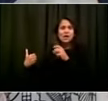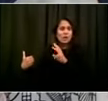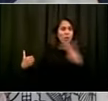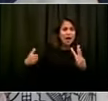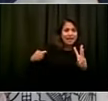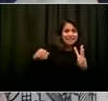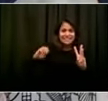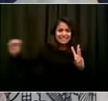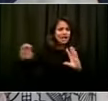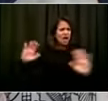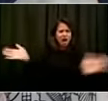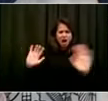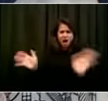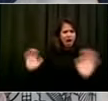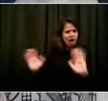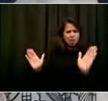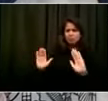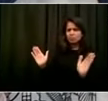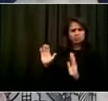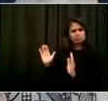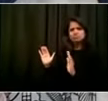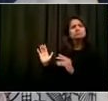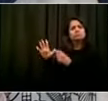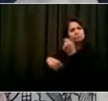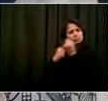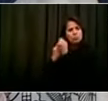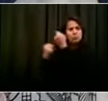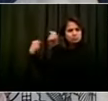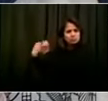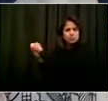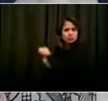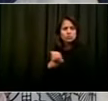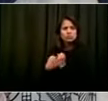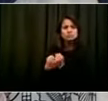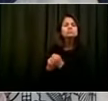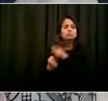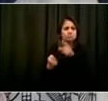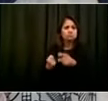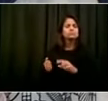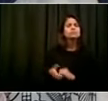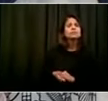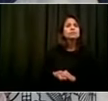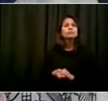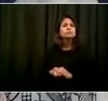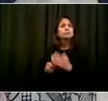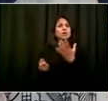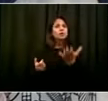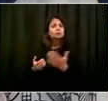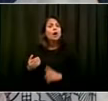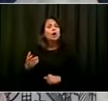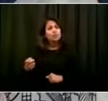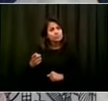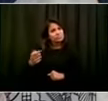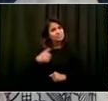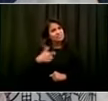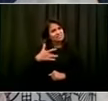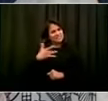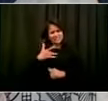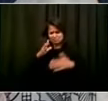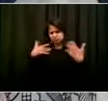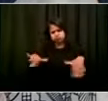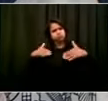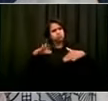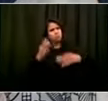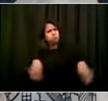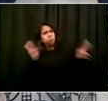degree or another of a higher level of positivity. We also think it's important, if we've got an area that's really